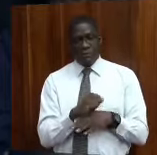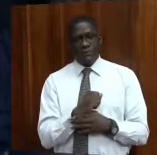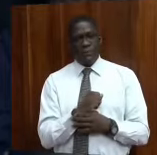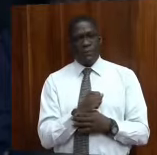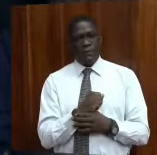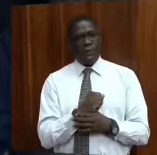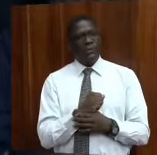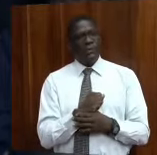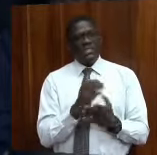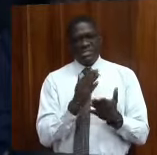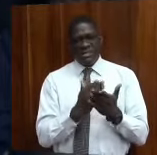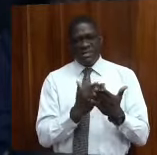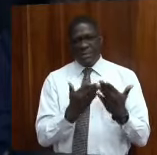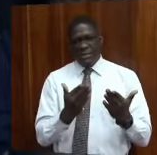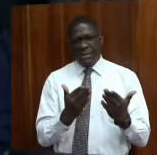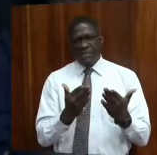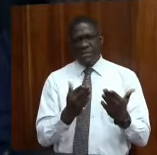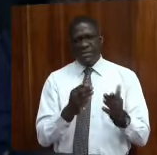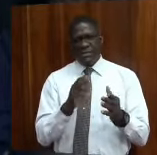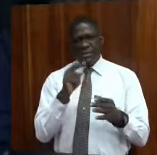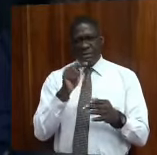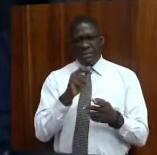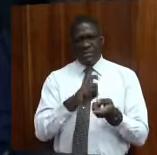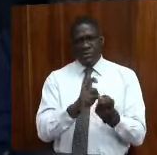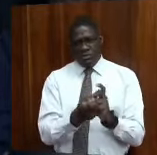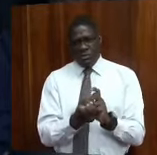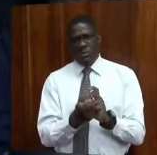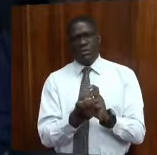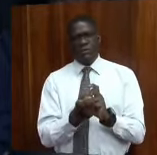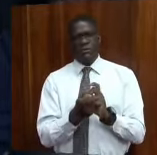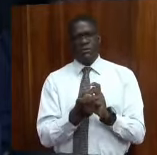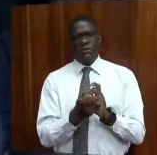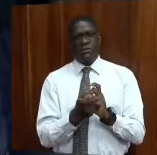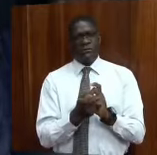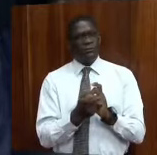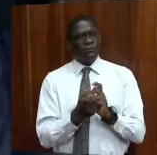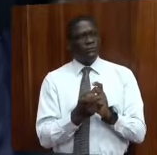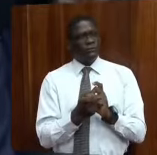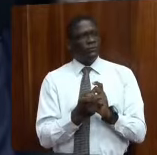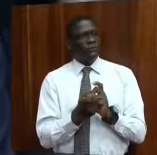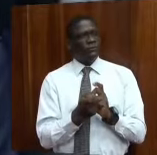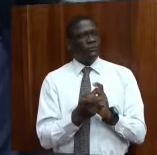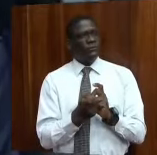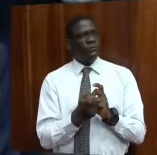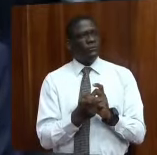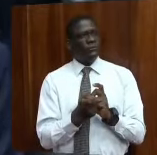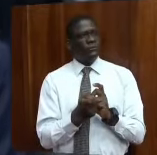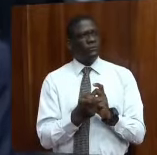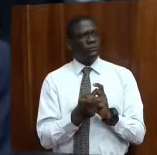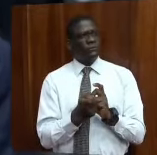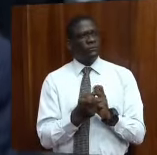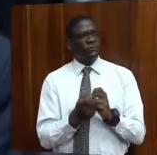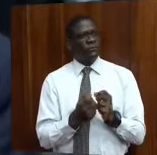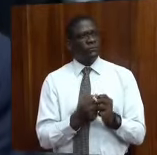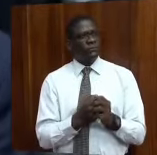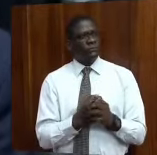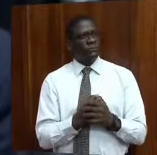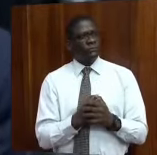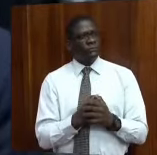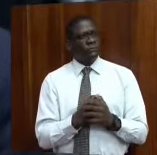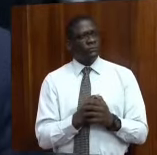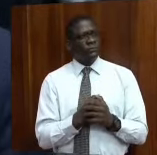the Security Interest in Movable Properties Bill. The Security Interest in Movable Properties Bill will allow for the use of movable